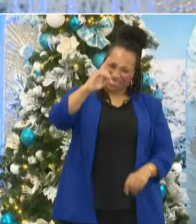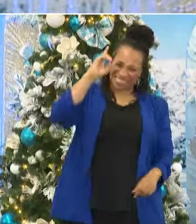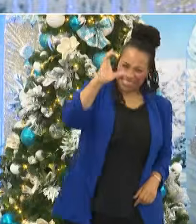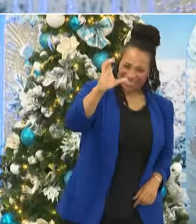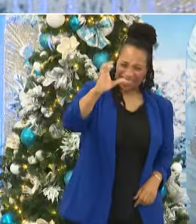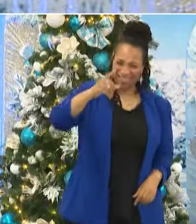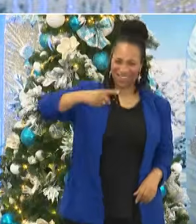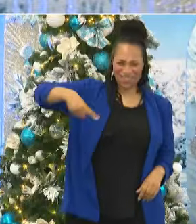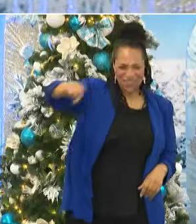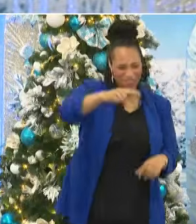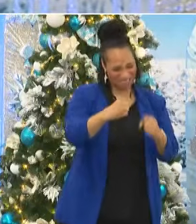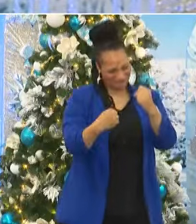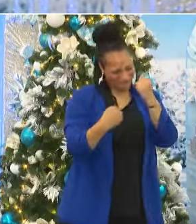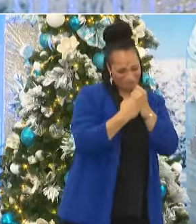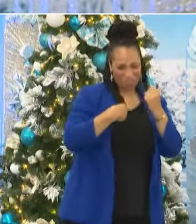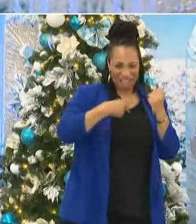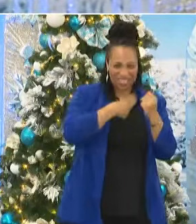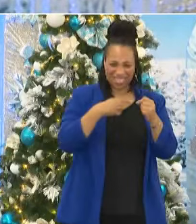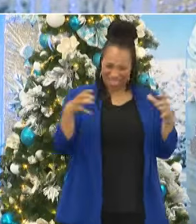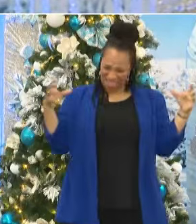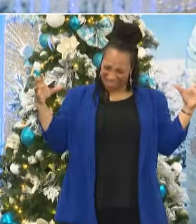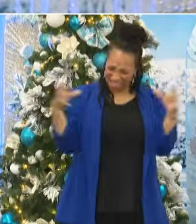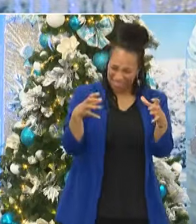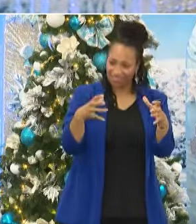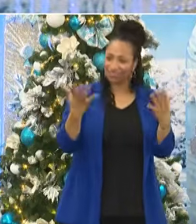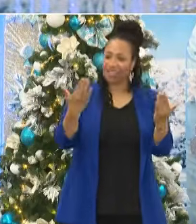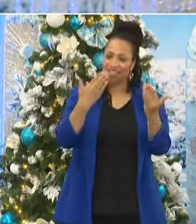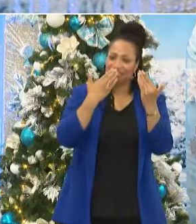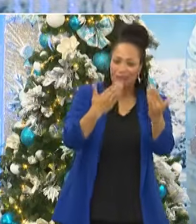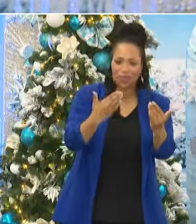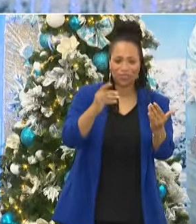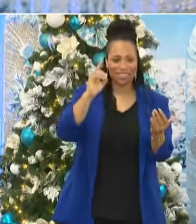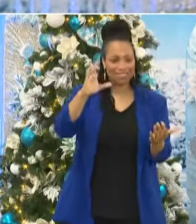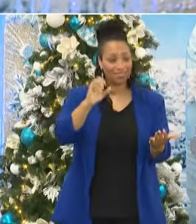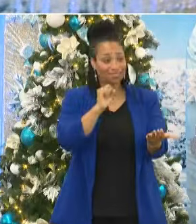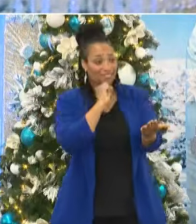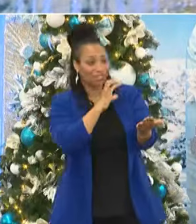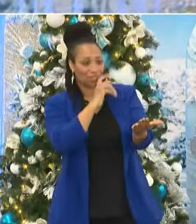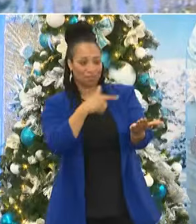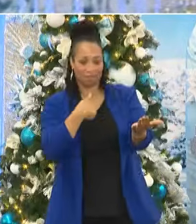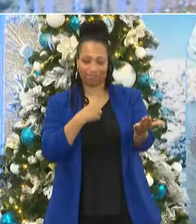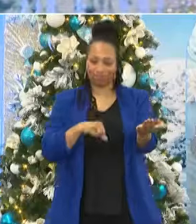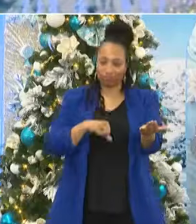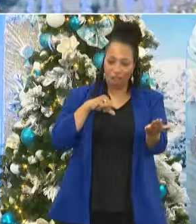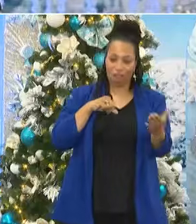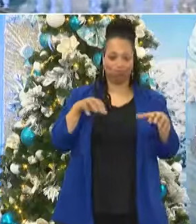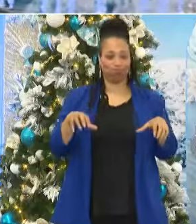So thank you, DC. Seniors, you make us proud, and I love you much.